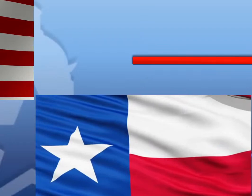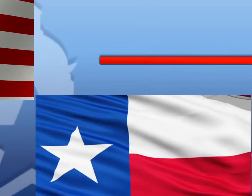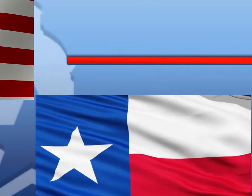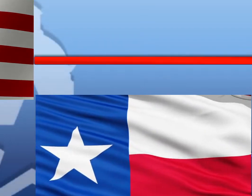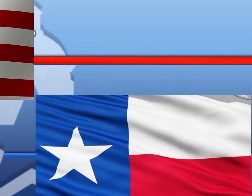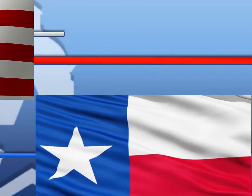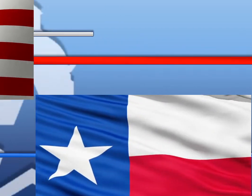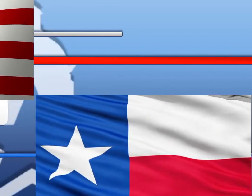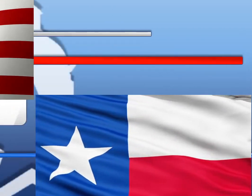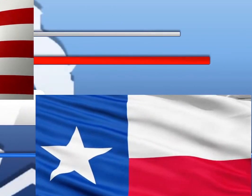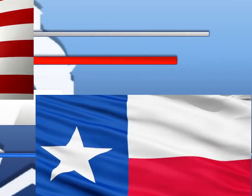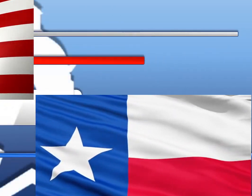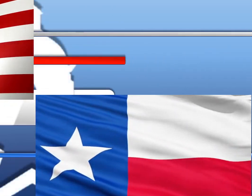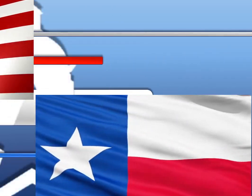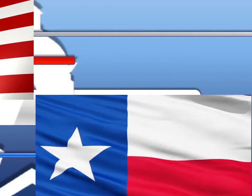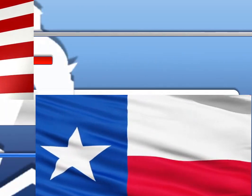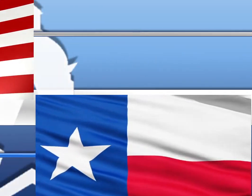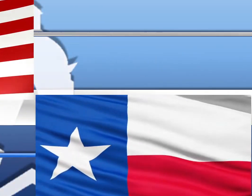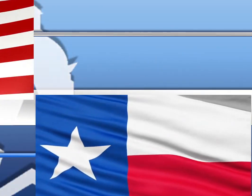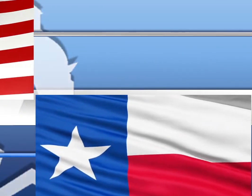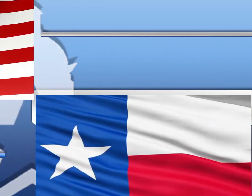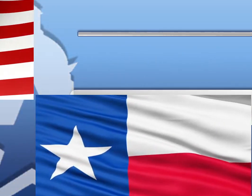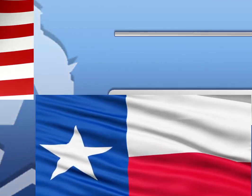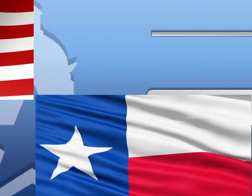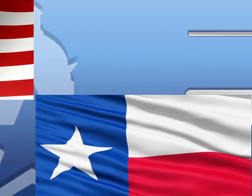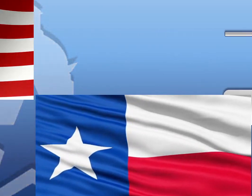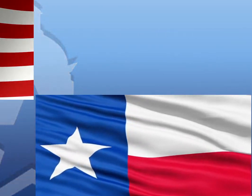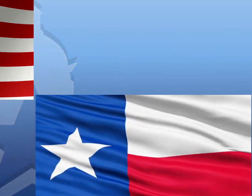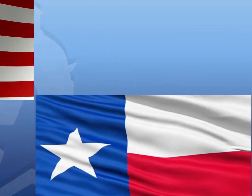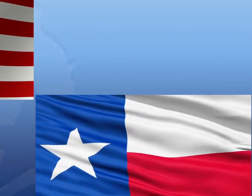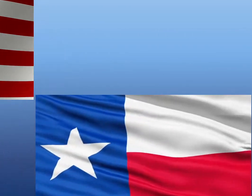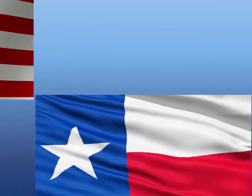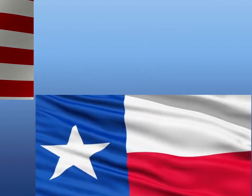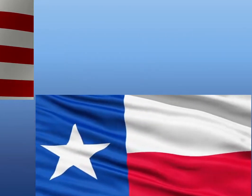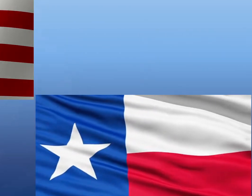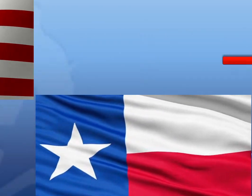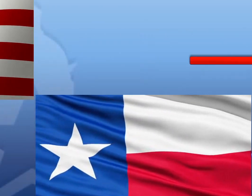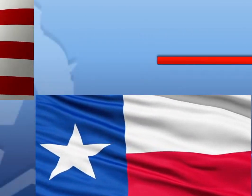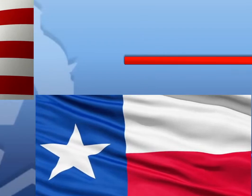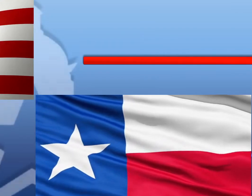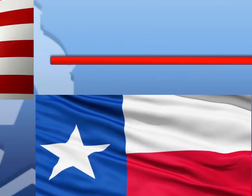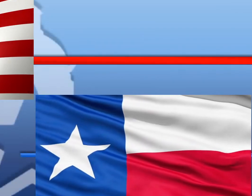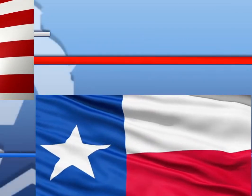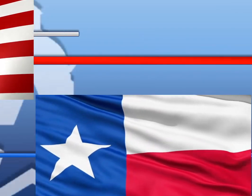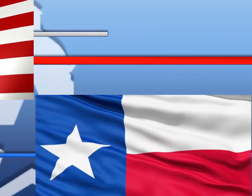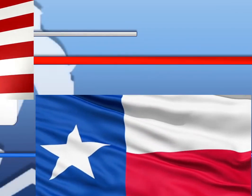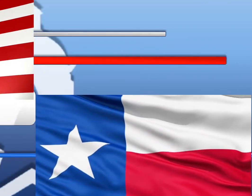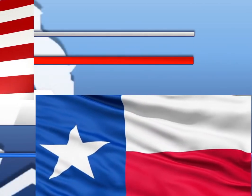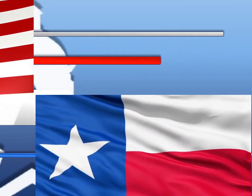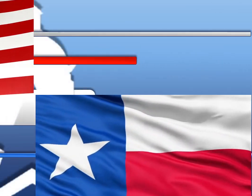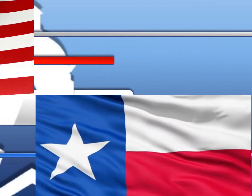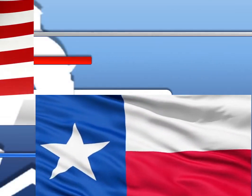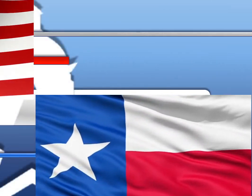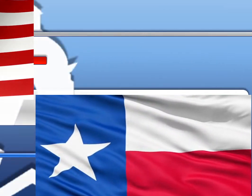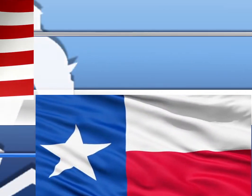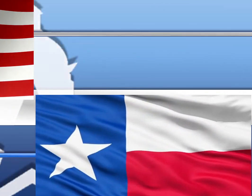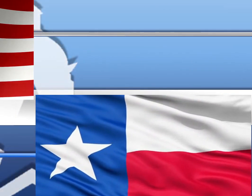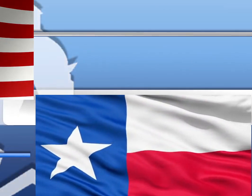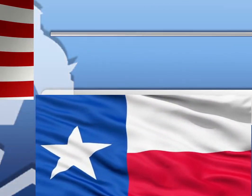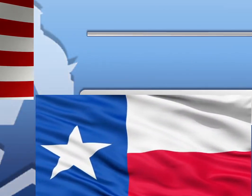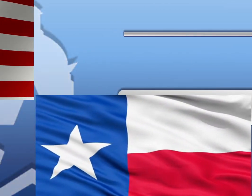all. Now the Texas pledge. Honor the Texas flag. I pledge allegiance to